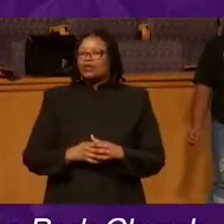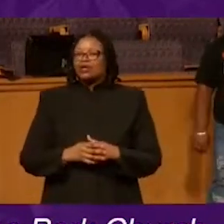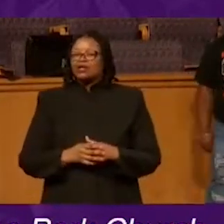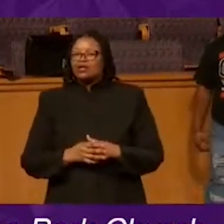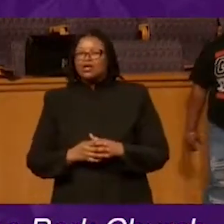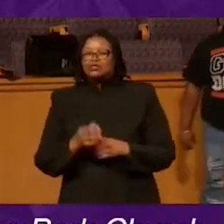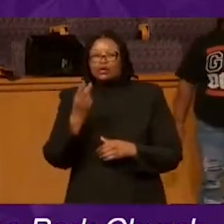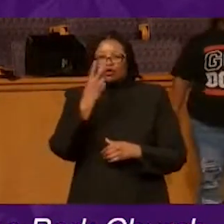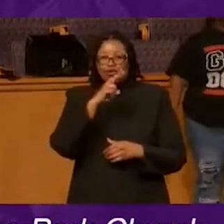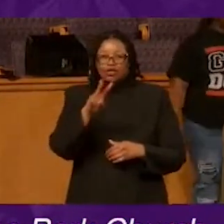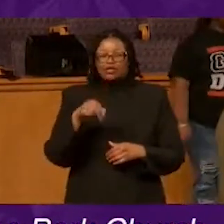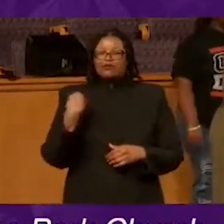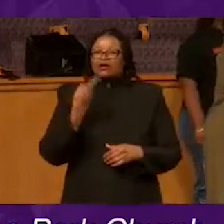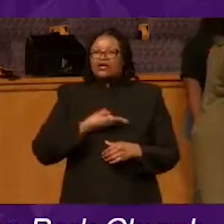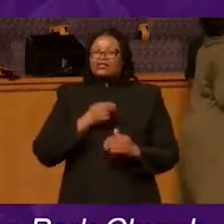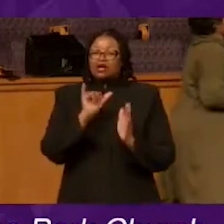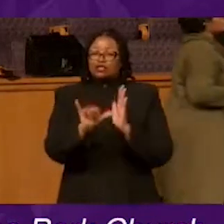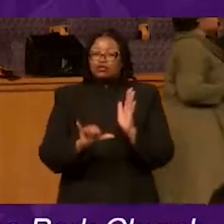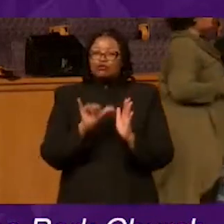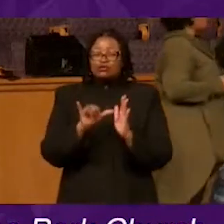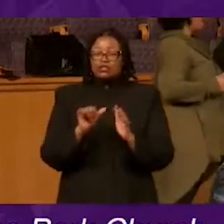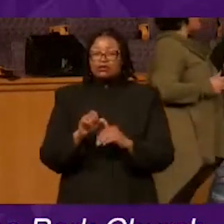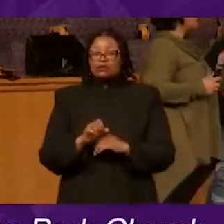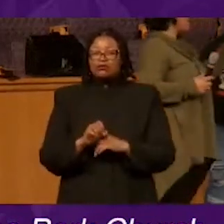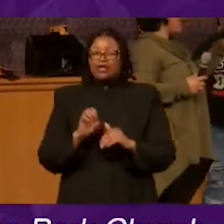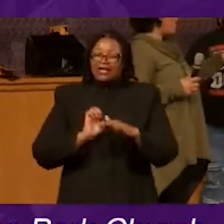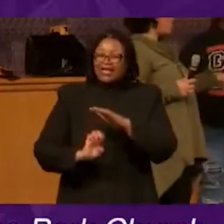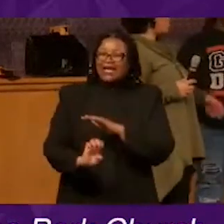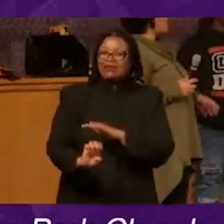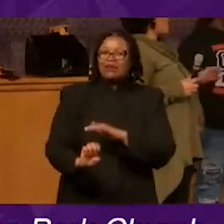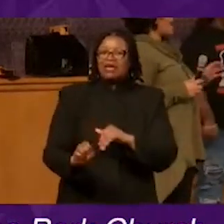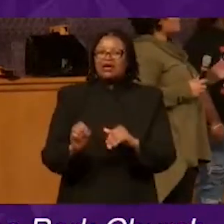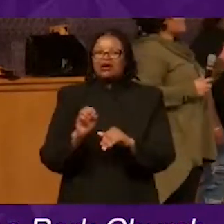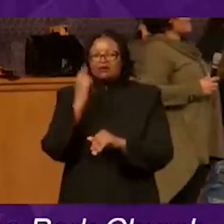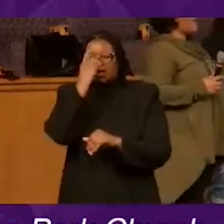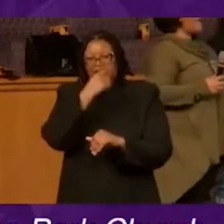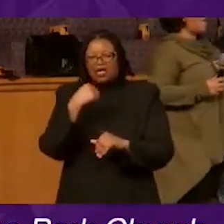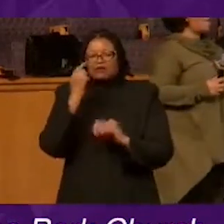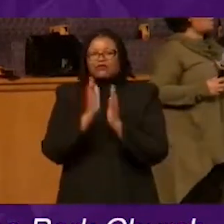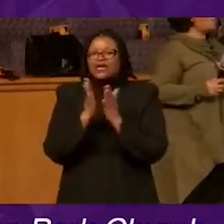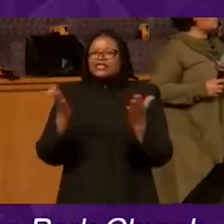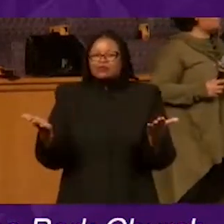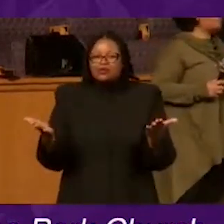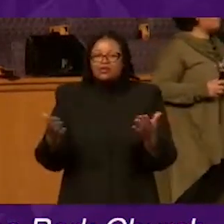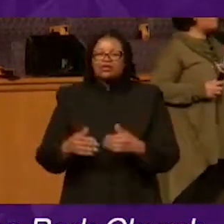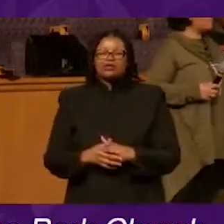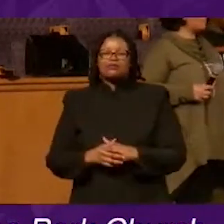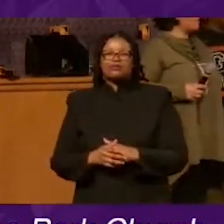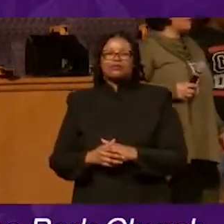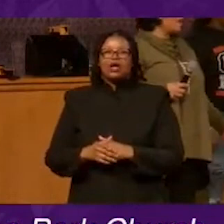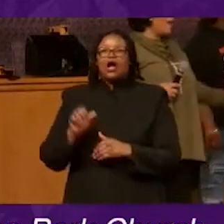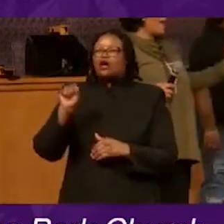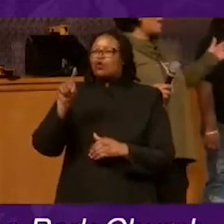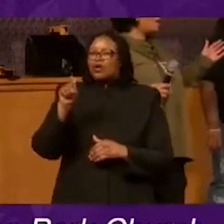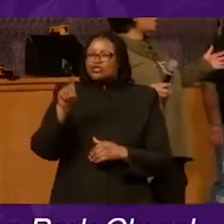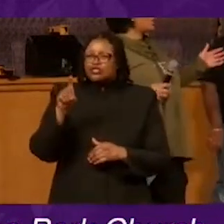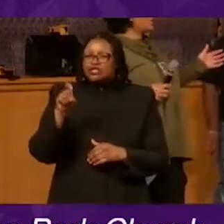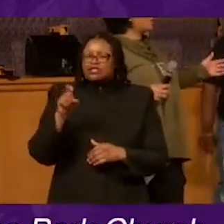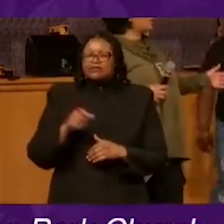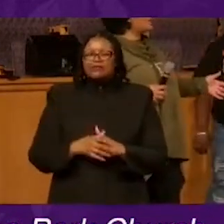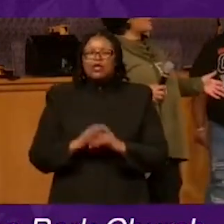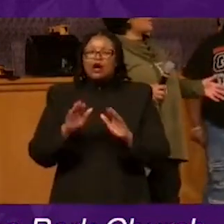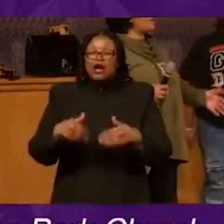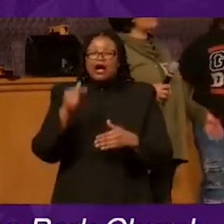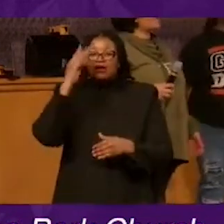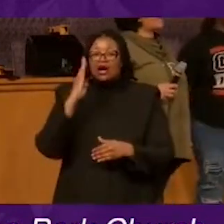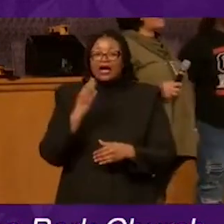media channels. Be on the lookout in your emails because you're going to get that follow-up, some questions that you can follow up and reflect on how God may